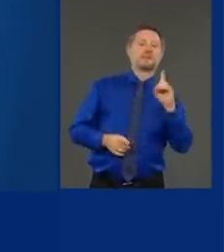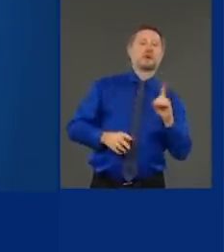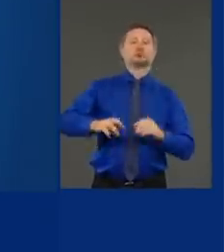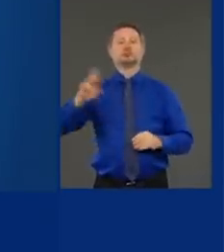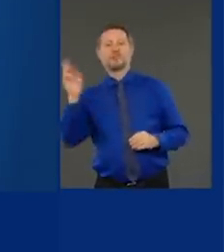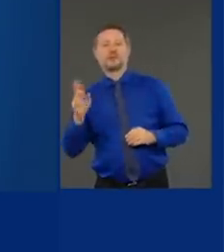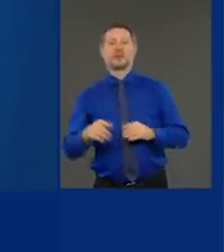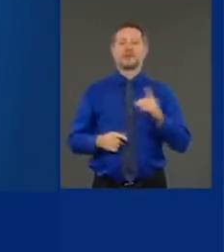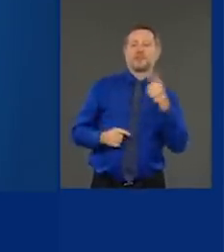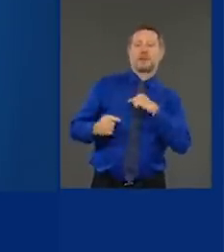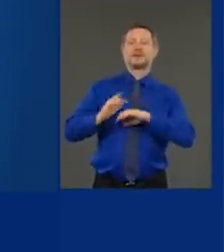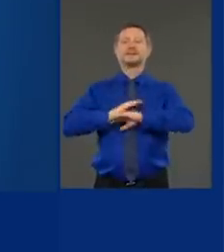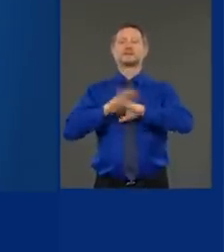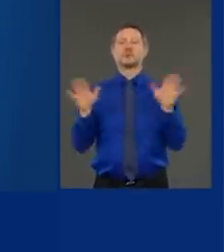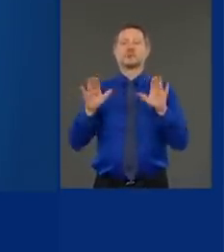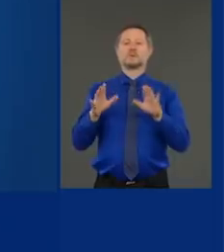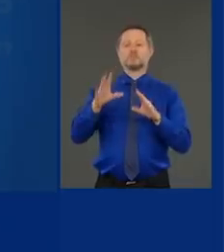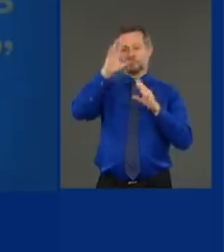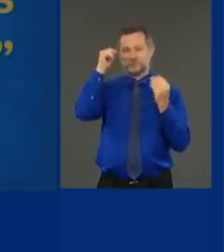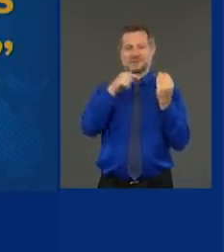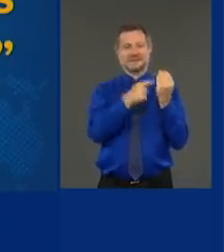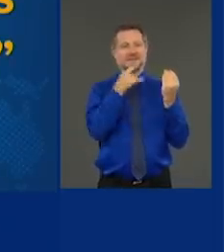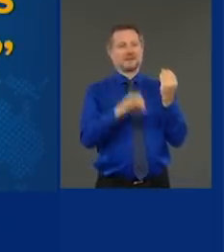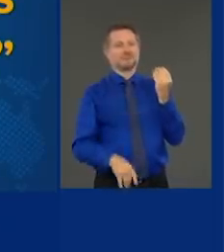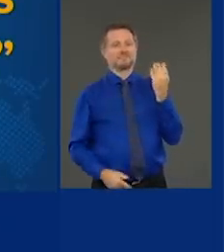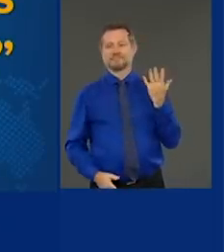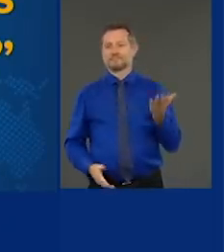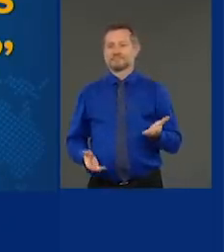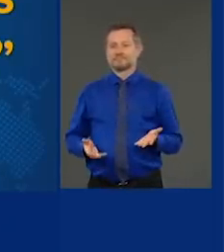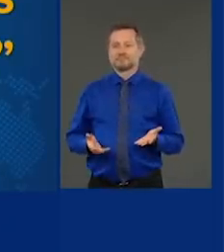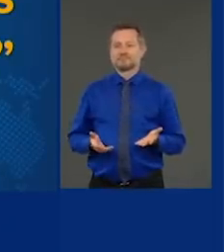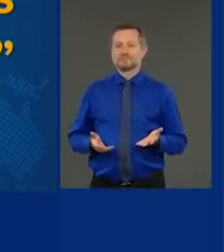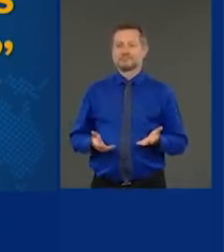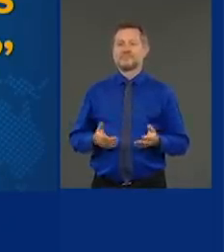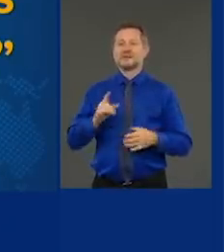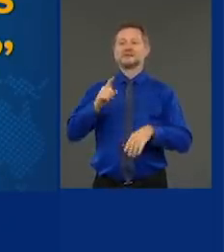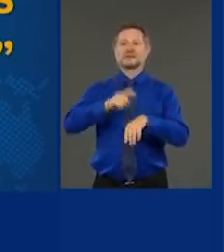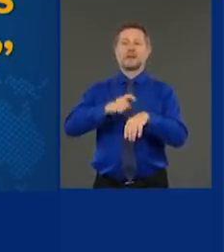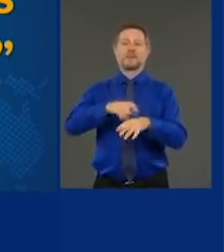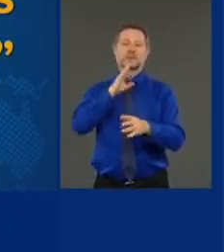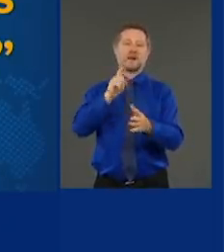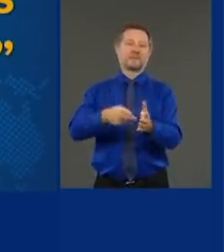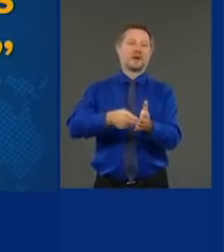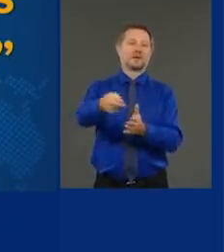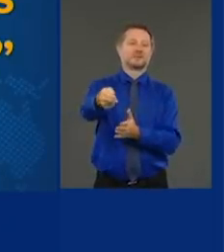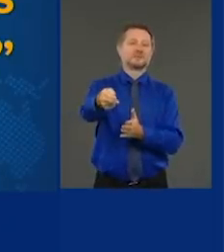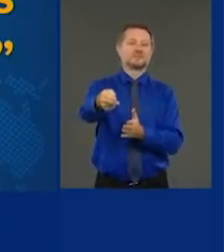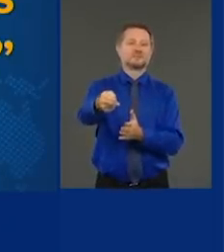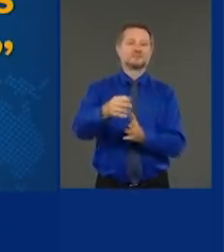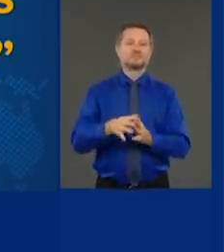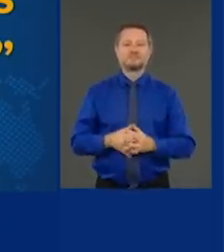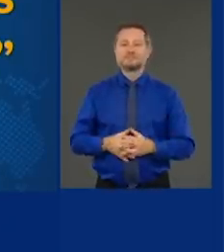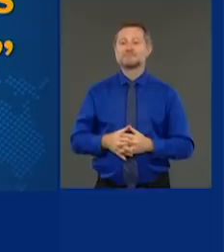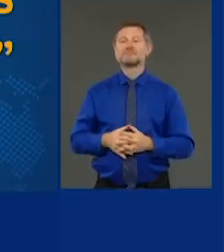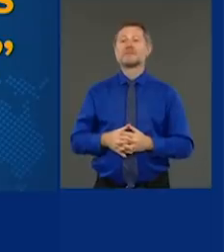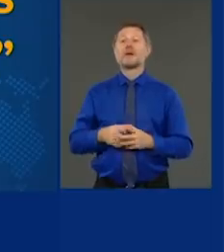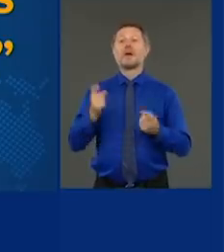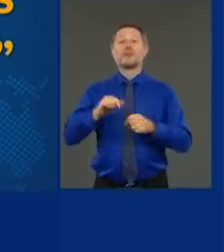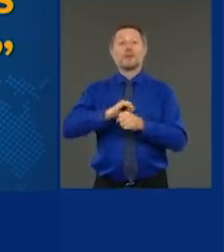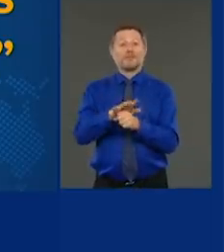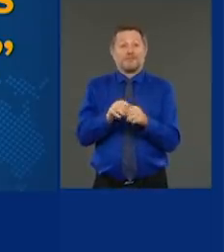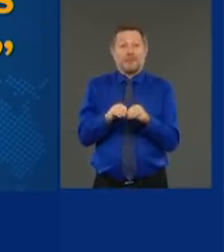which is what this president did. Start with the truth. And the truth is an outbreak anywhere is an outbreak